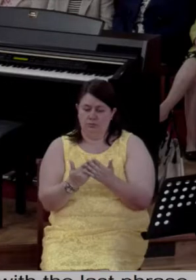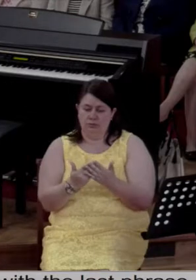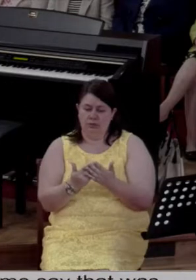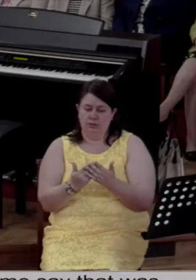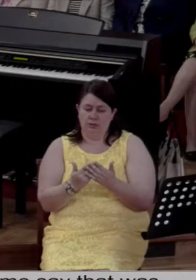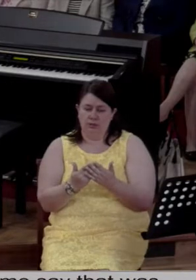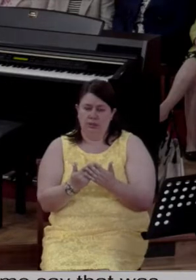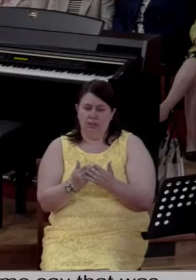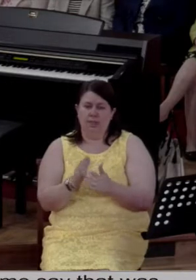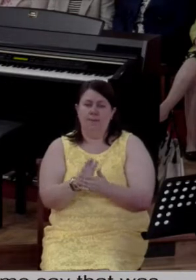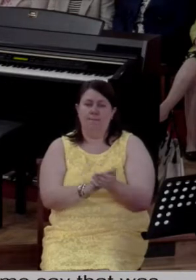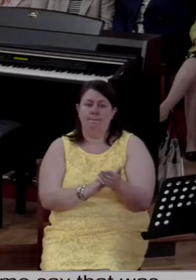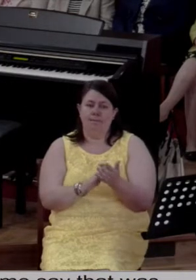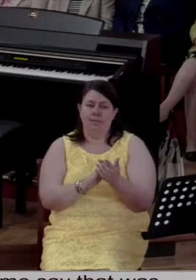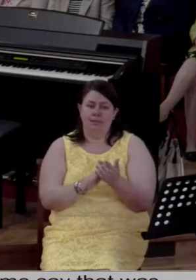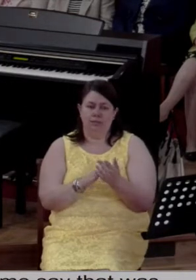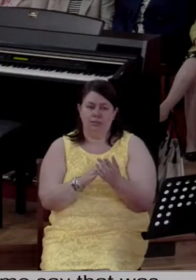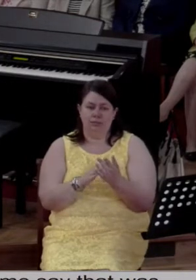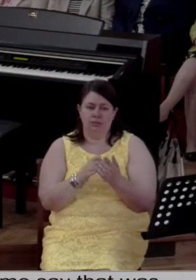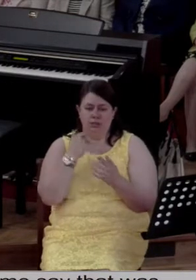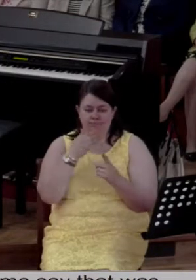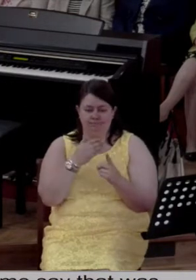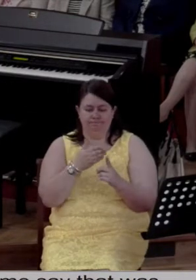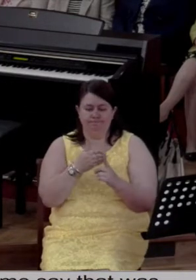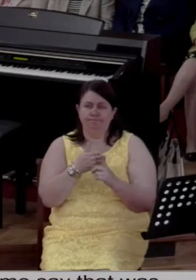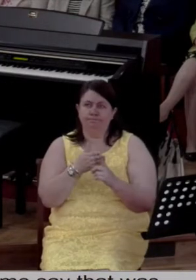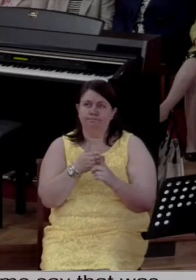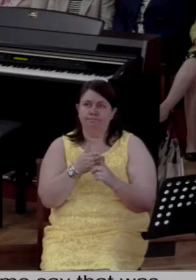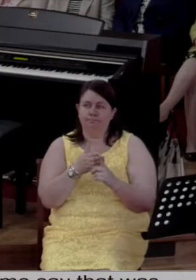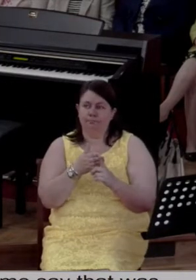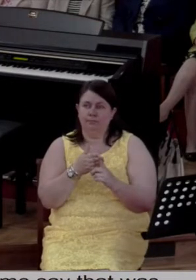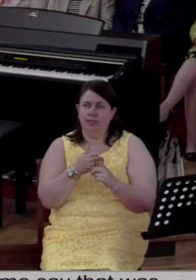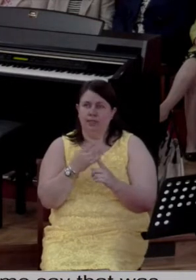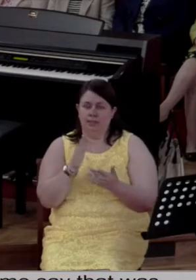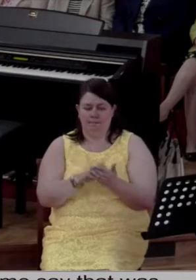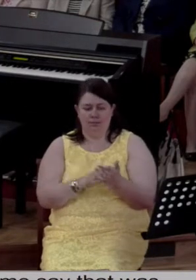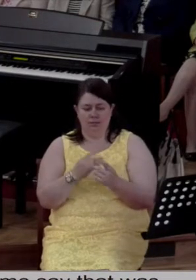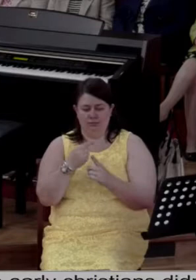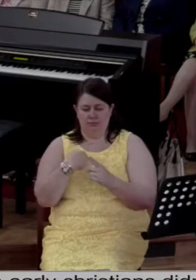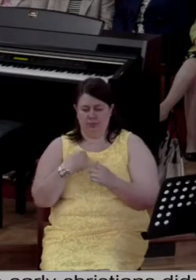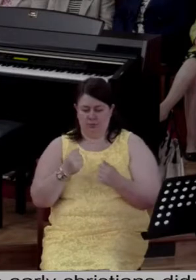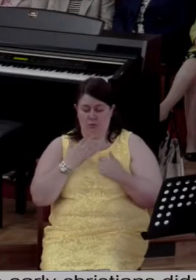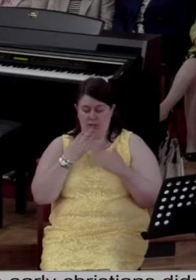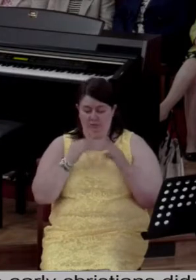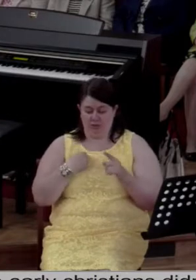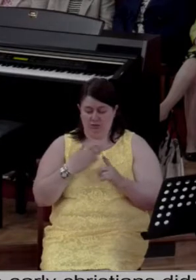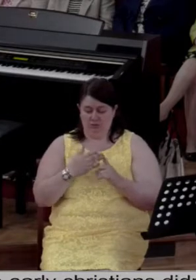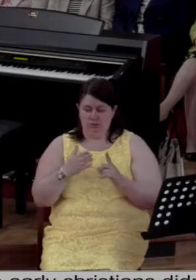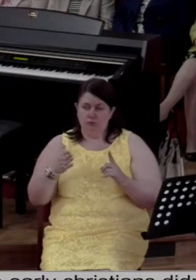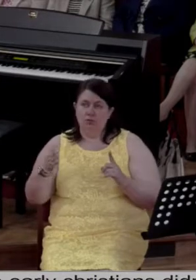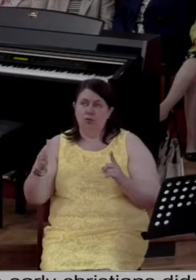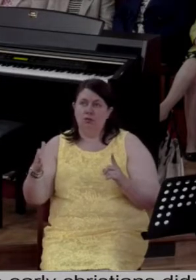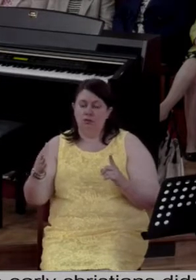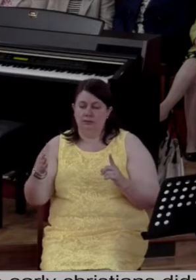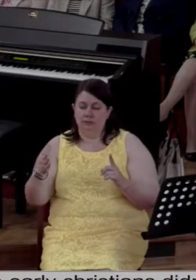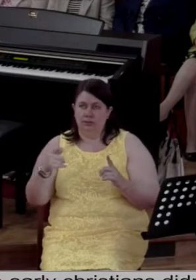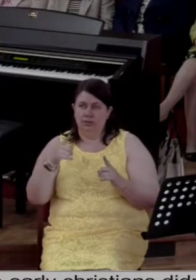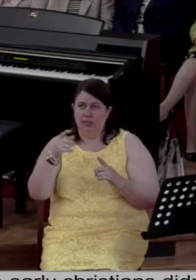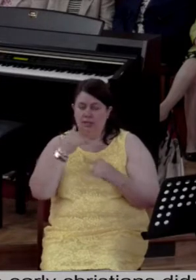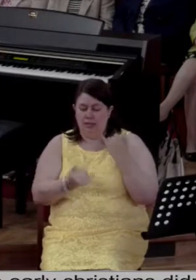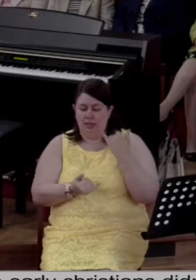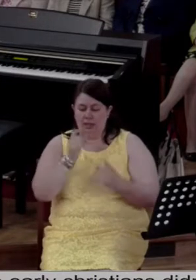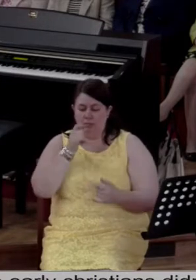it reorientates us. It re-emphasizes that God